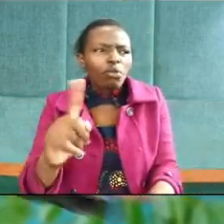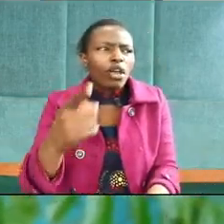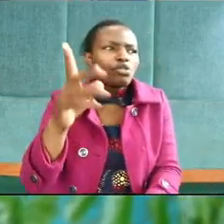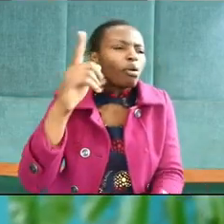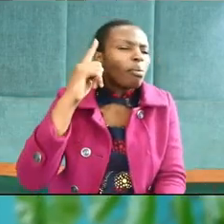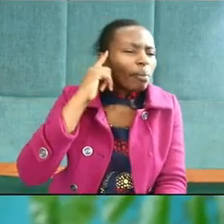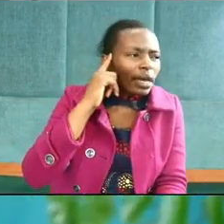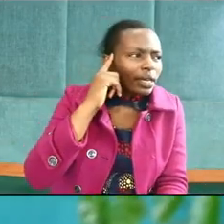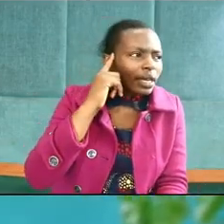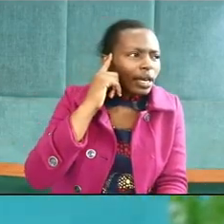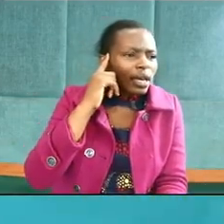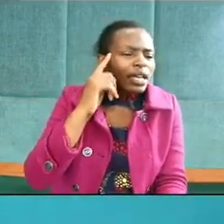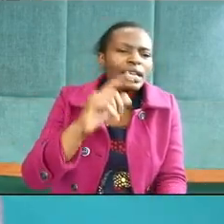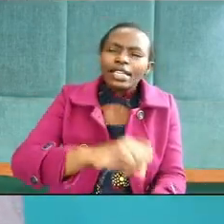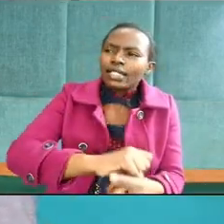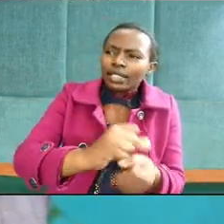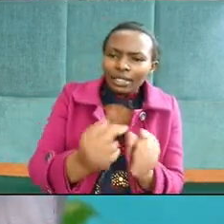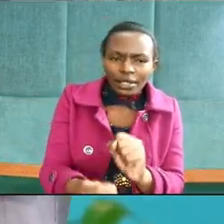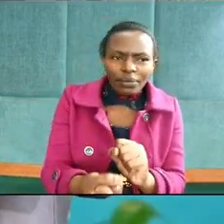are tamed.